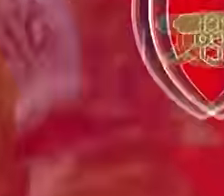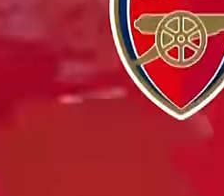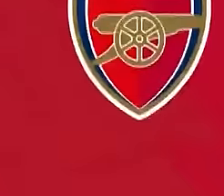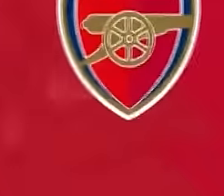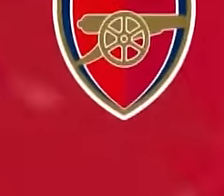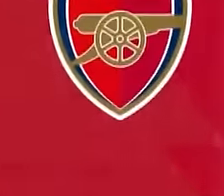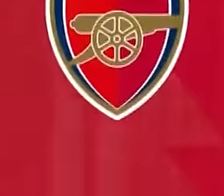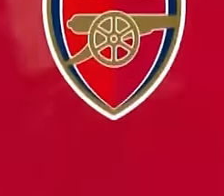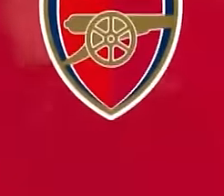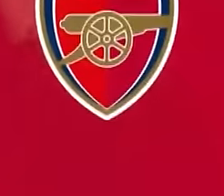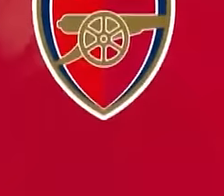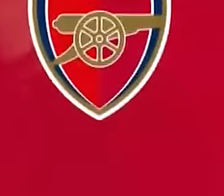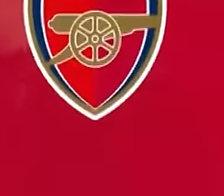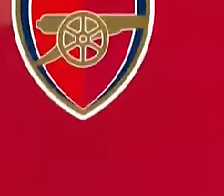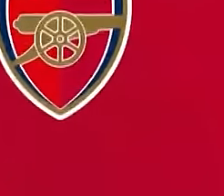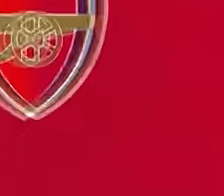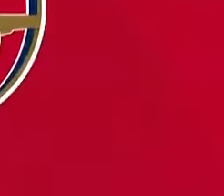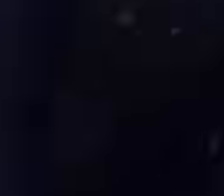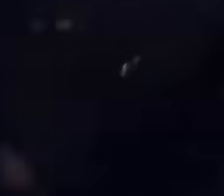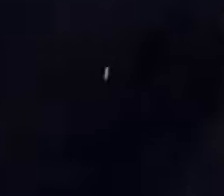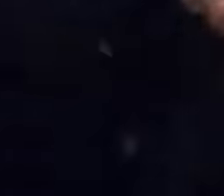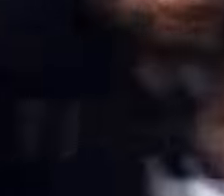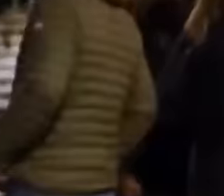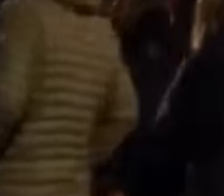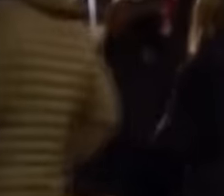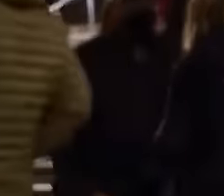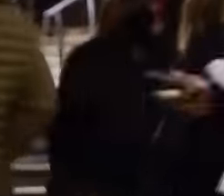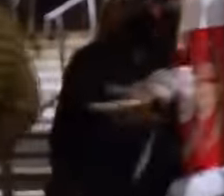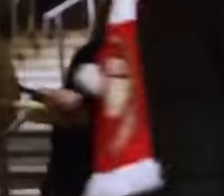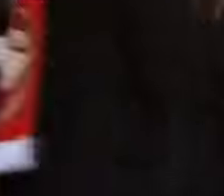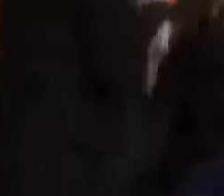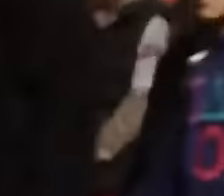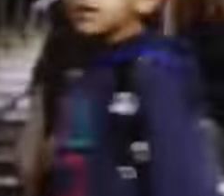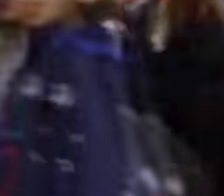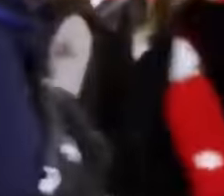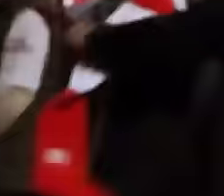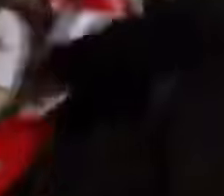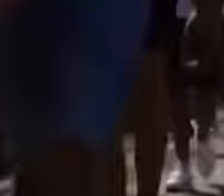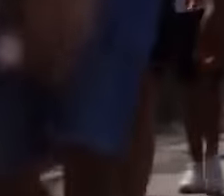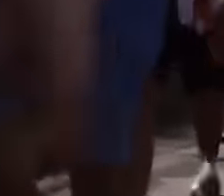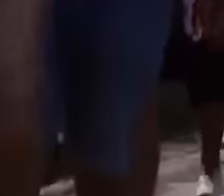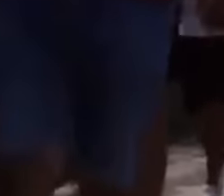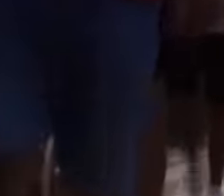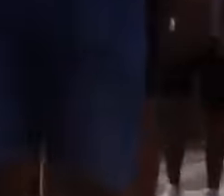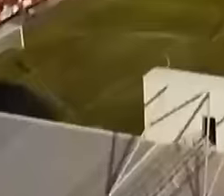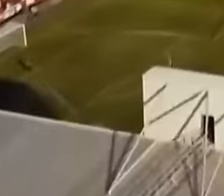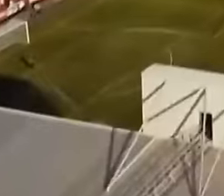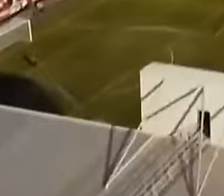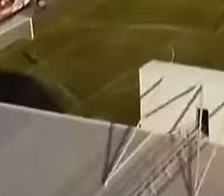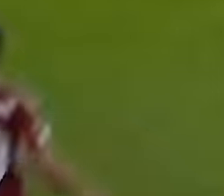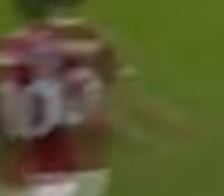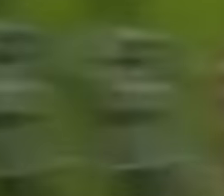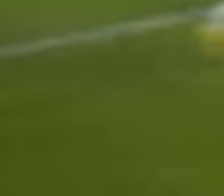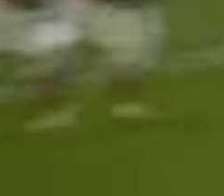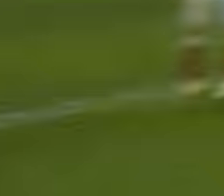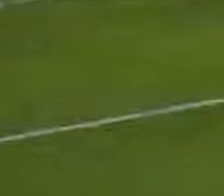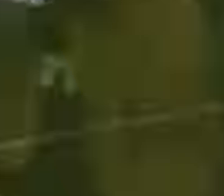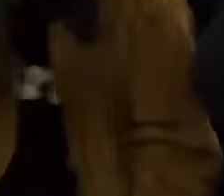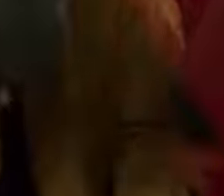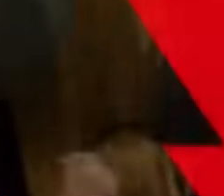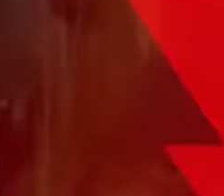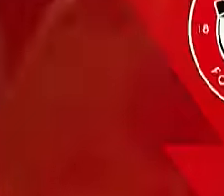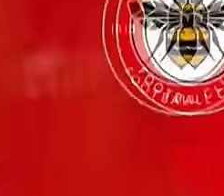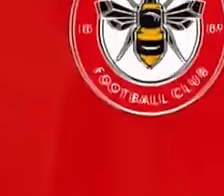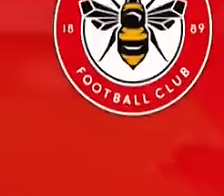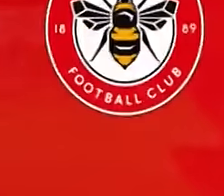Arsenal are set to host visitors Crystal Palace. Then later, it's a trip to the GTEC Community Stadium as Brentford go